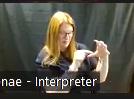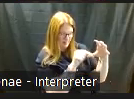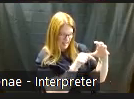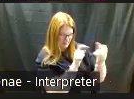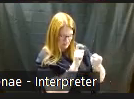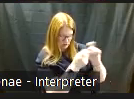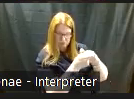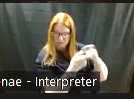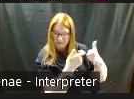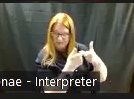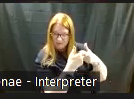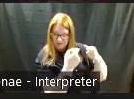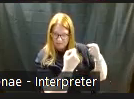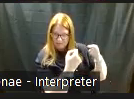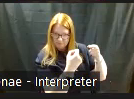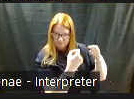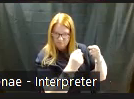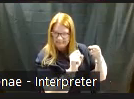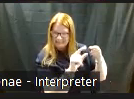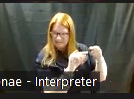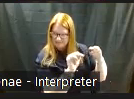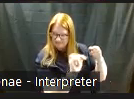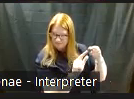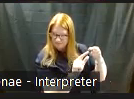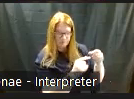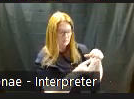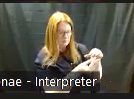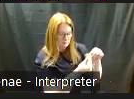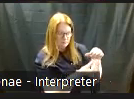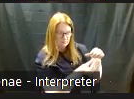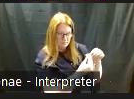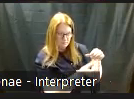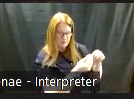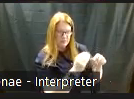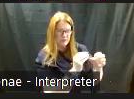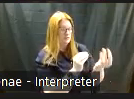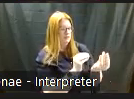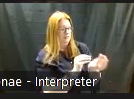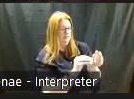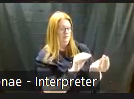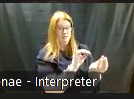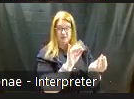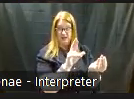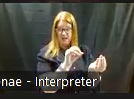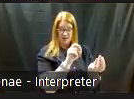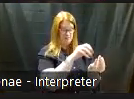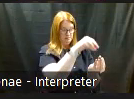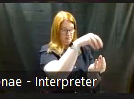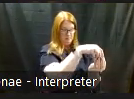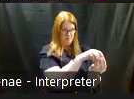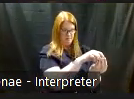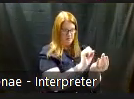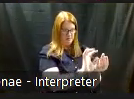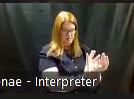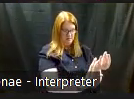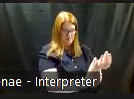electrical signals. As the hair bundles are moved, ions rush into the top of the hair cells, causing the release of chemicals